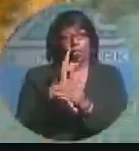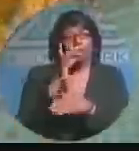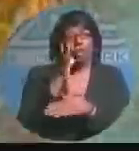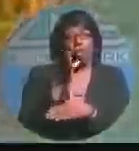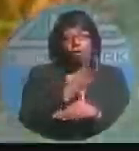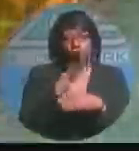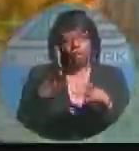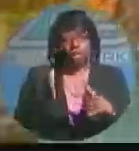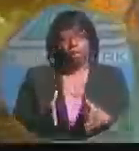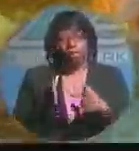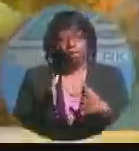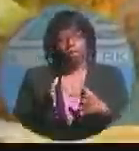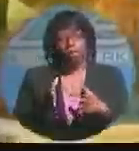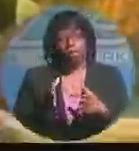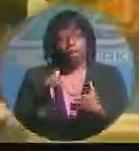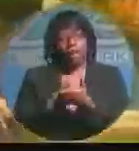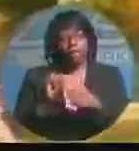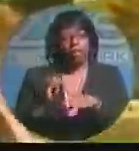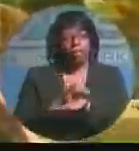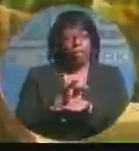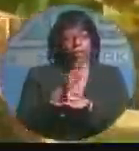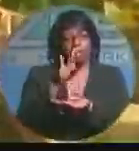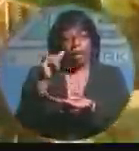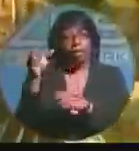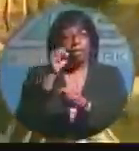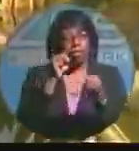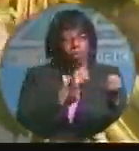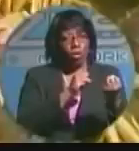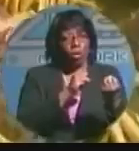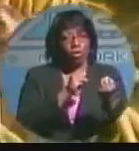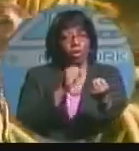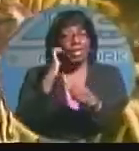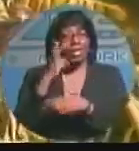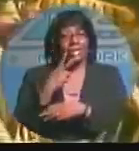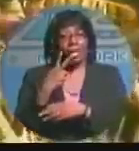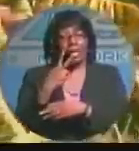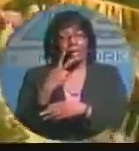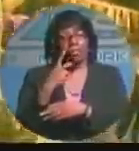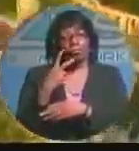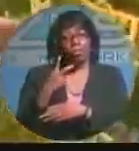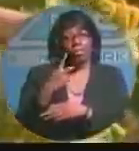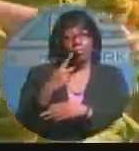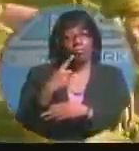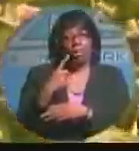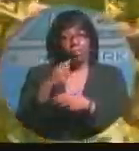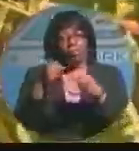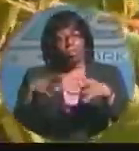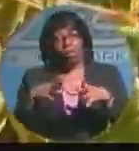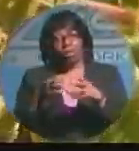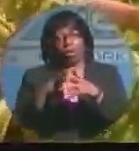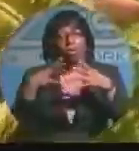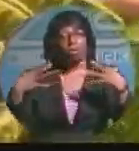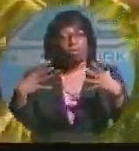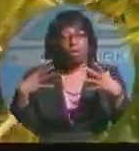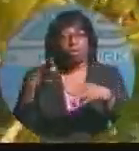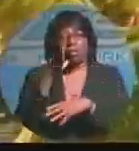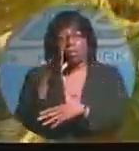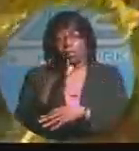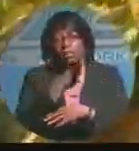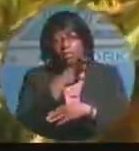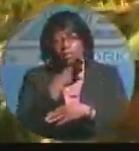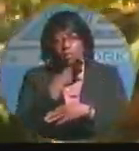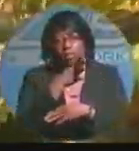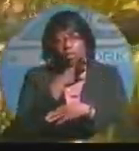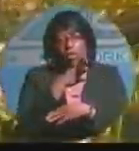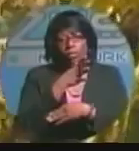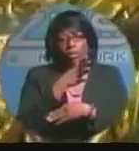farmers impacted by the storm is Schofield Miller. He says he lost thousands of dollars worth of crops stretched across his two-acre farm. While